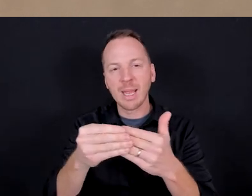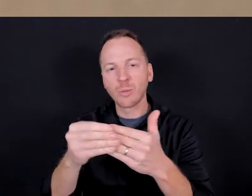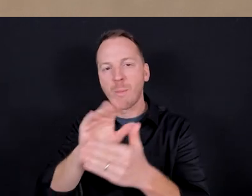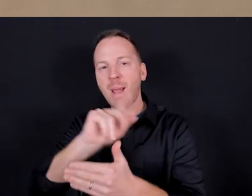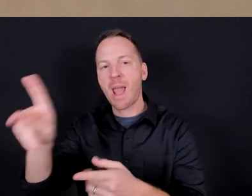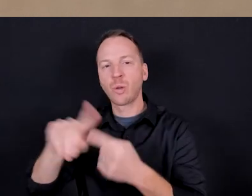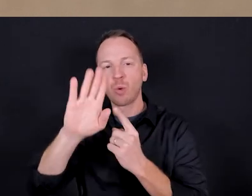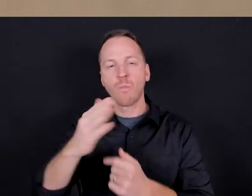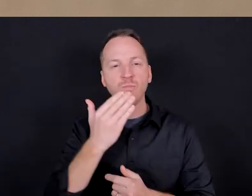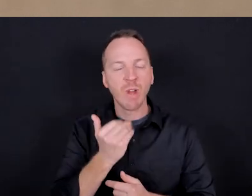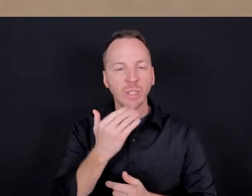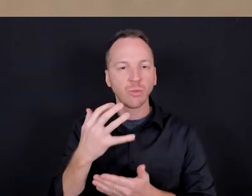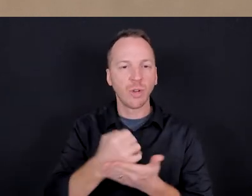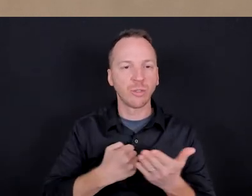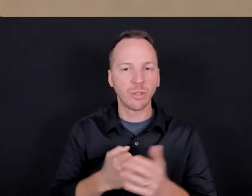treasure.